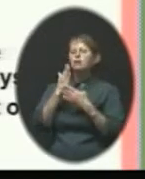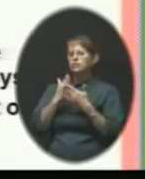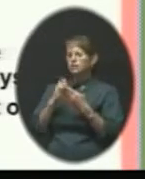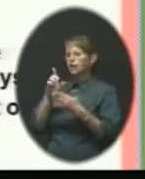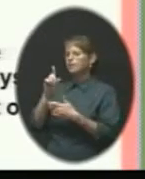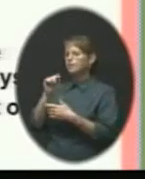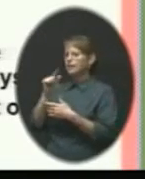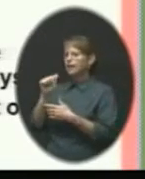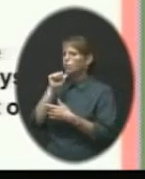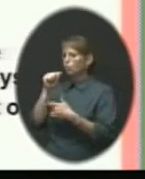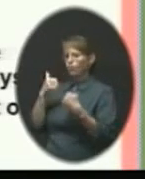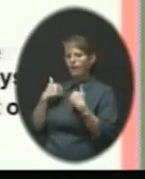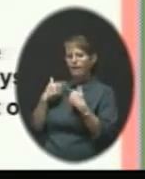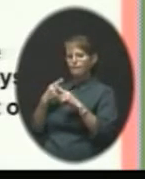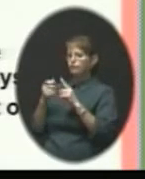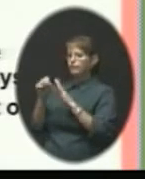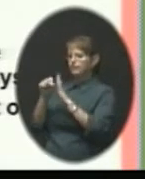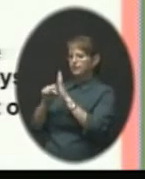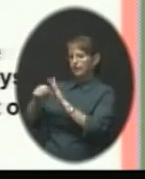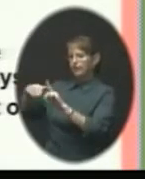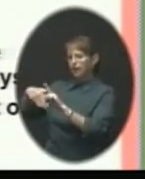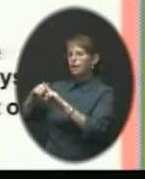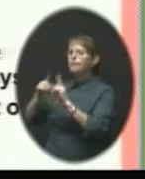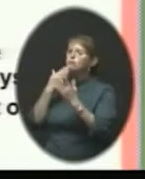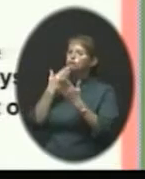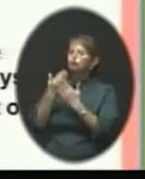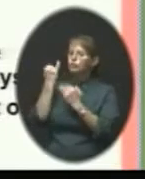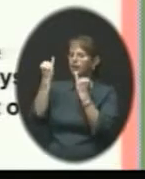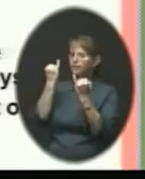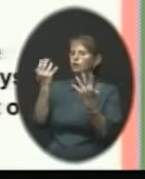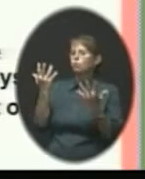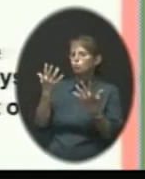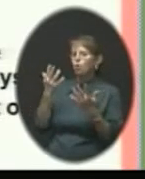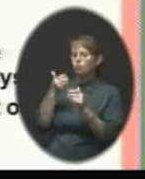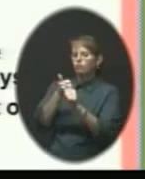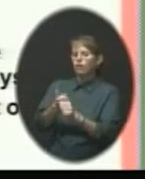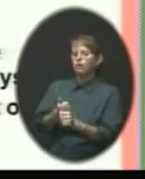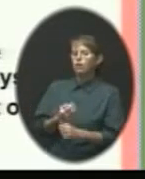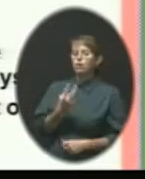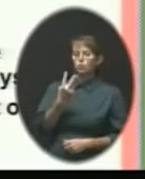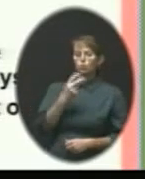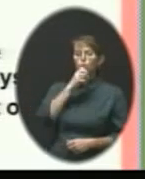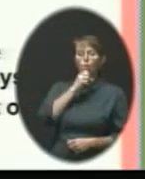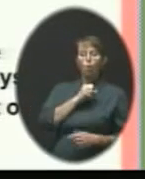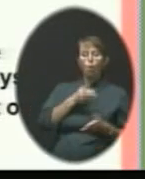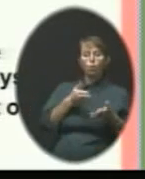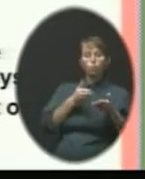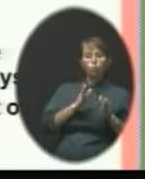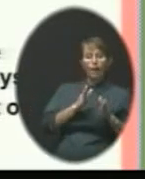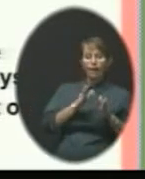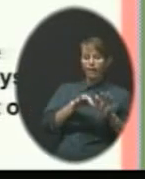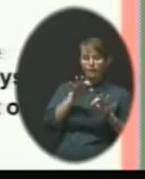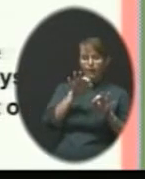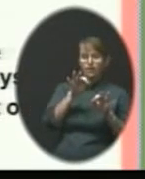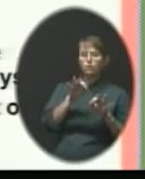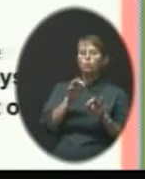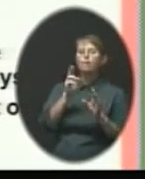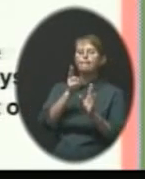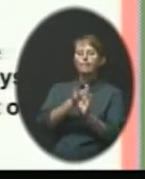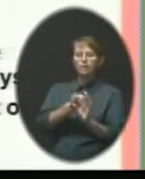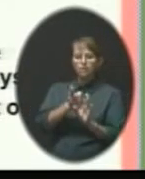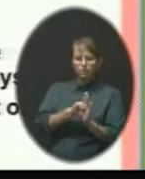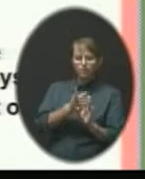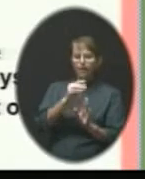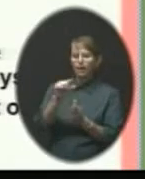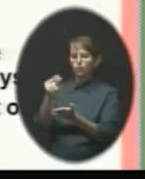have a good idea of where we're falling. Two old way things were participation and graduation. We still had to have students participate